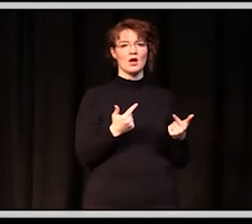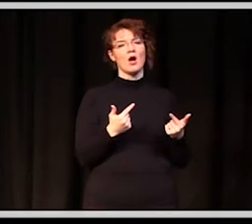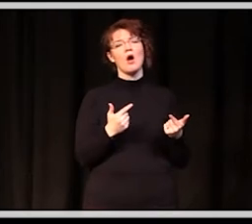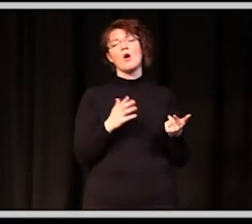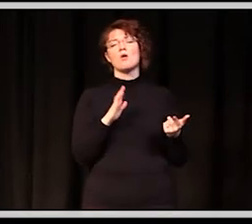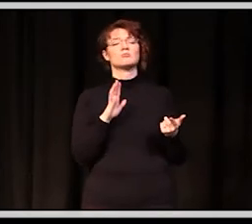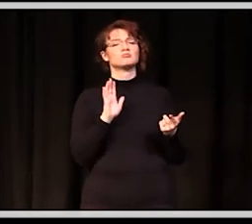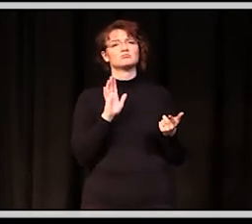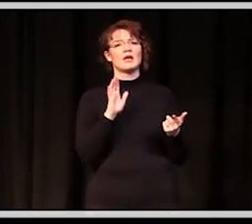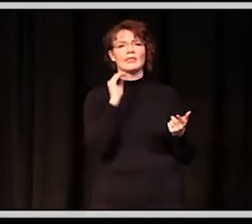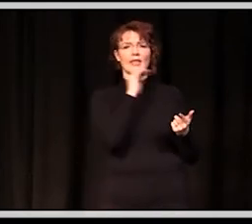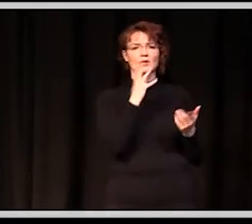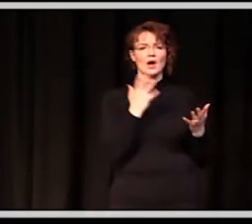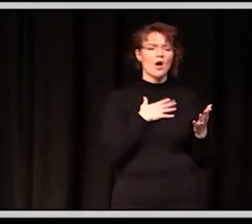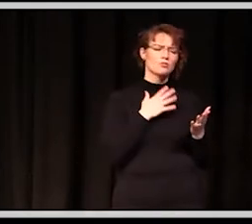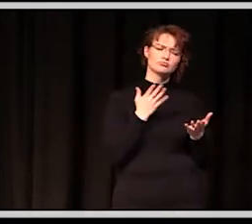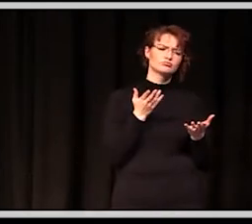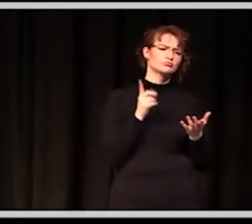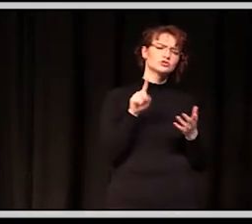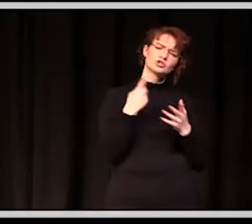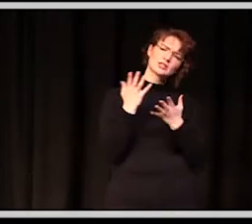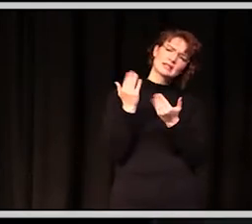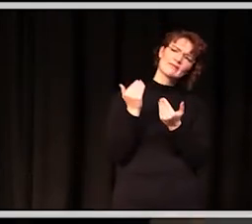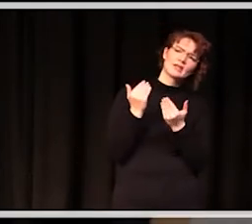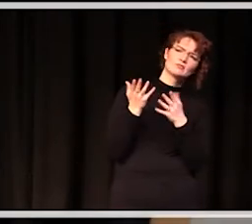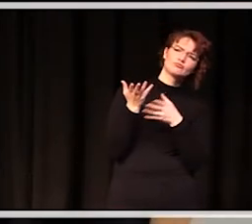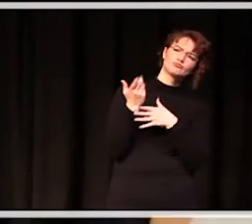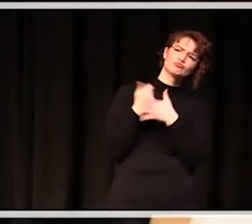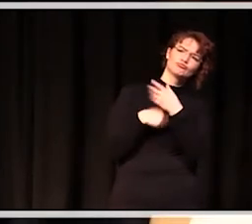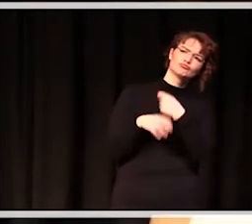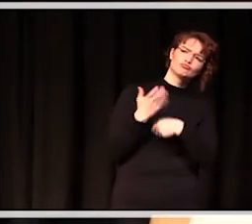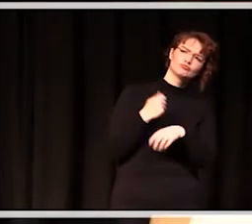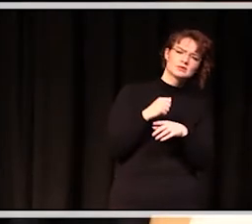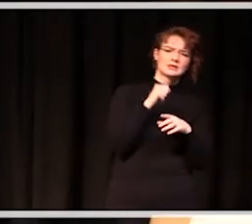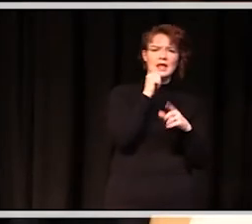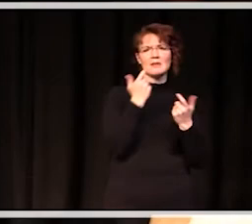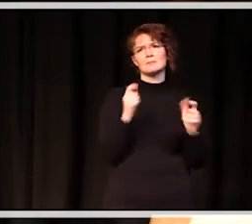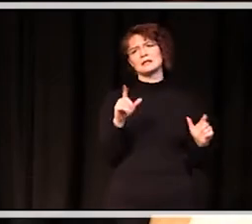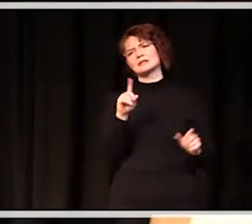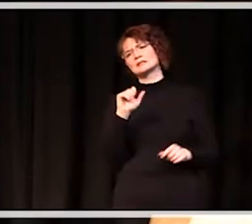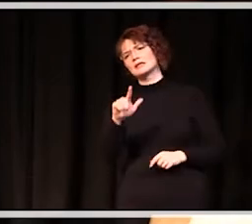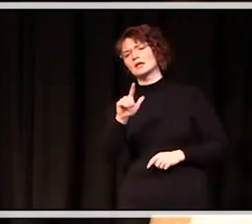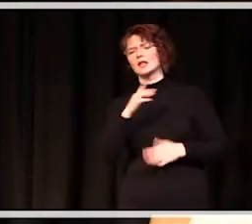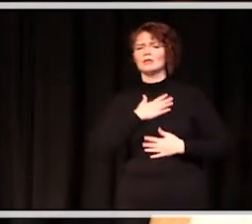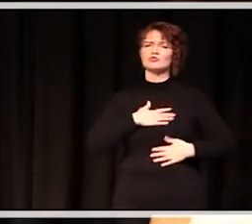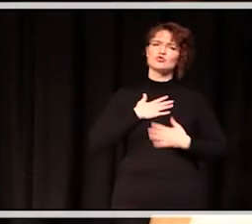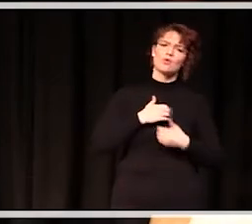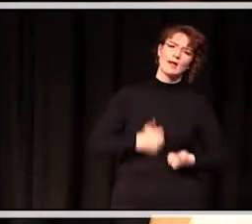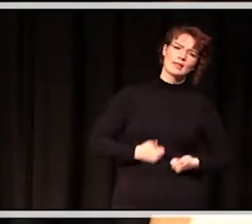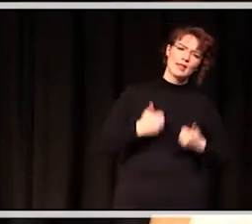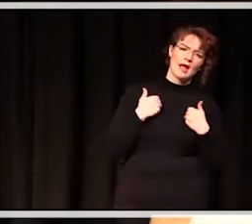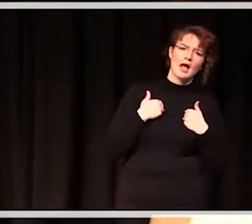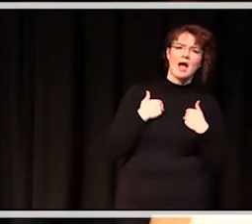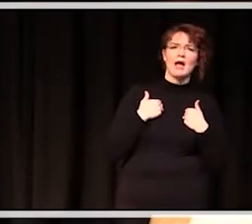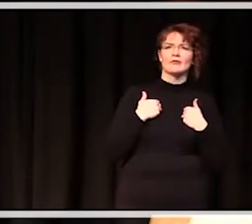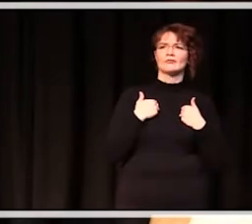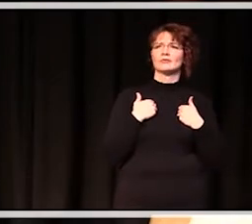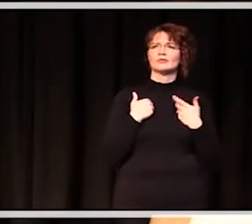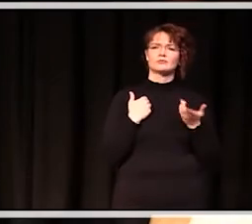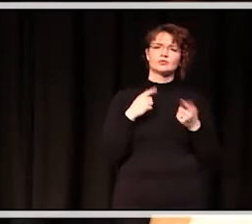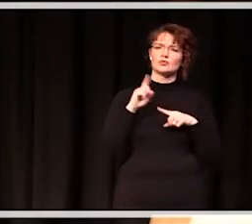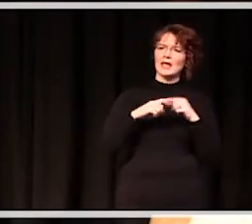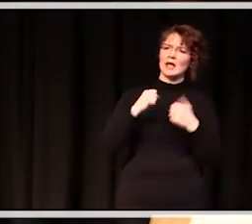Give in. It's not that big of a deal. I mean, you should enjoy life. I mean,